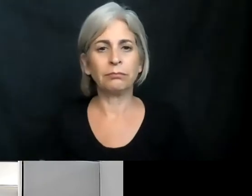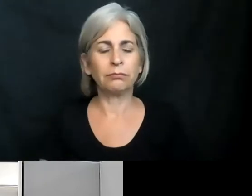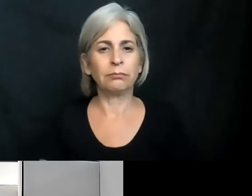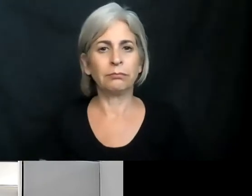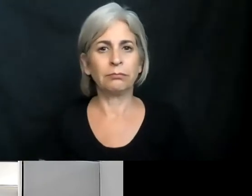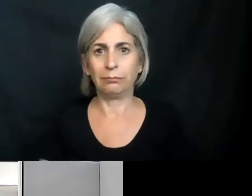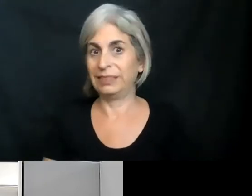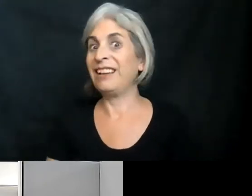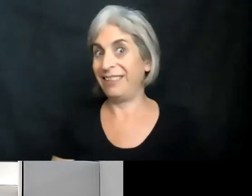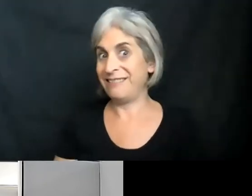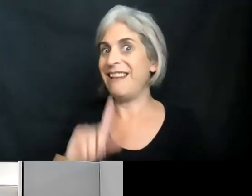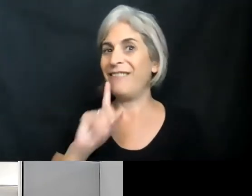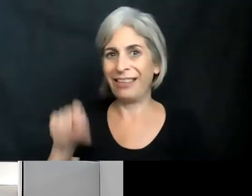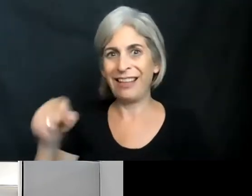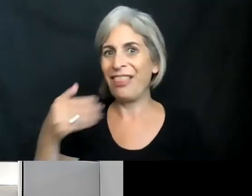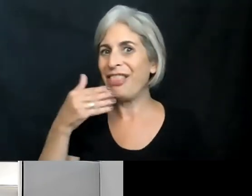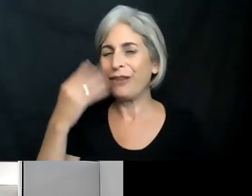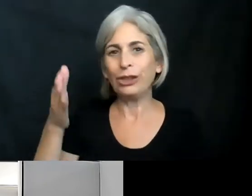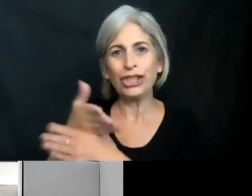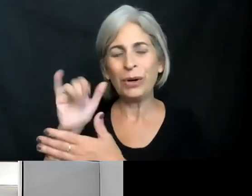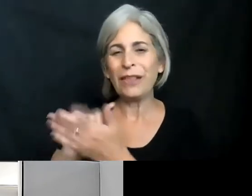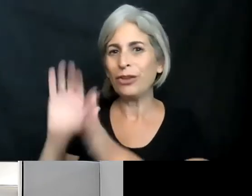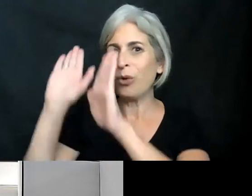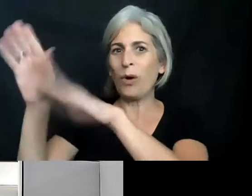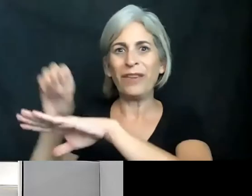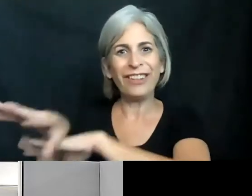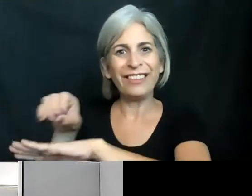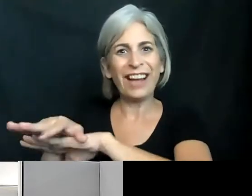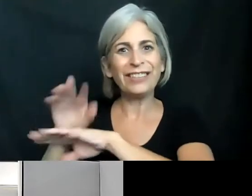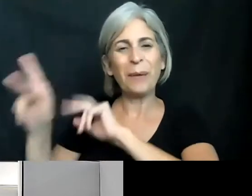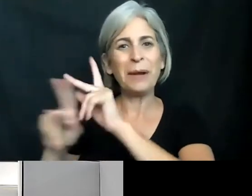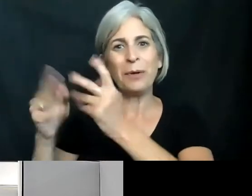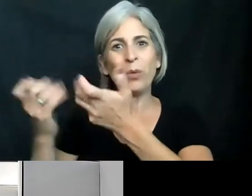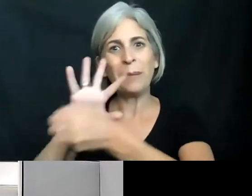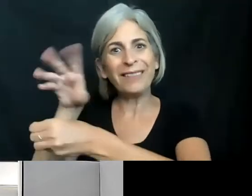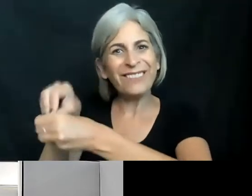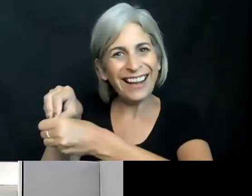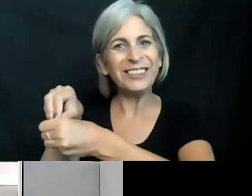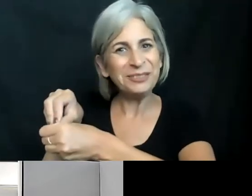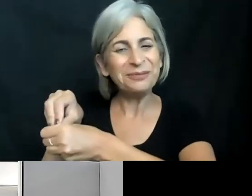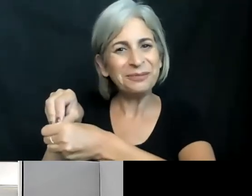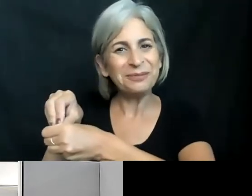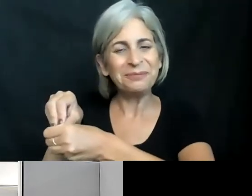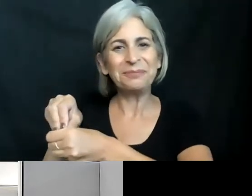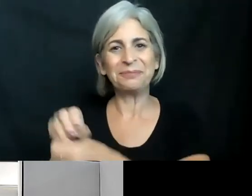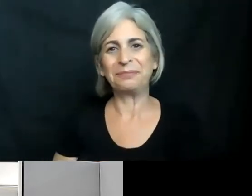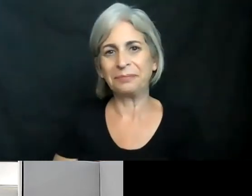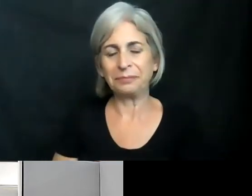Definitely. Thank you for sharing that. That's some great advice for someone who wants to get involved with helping out.